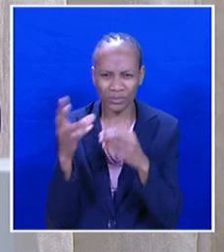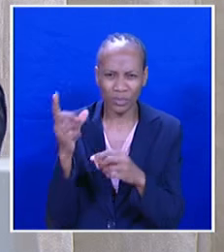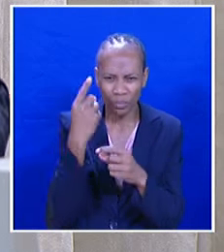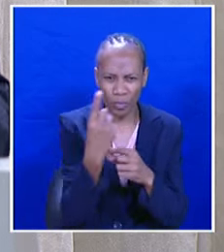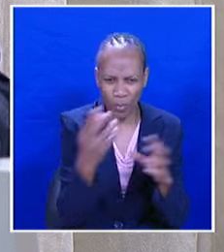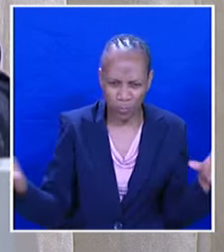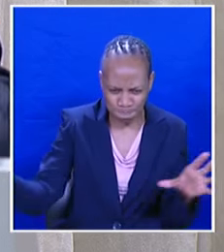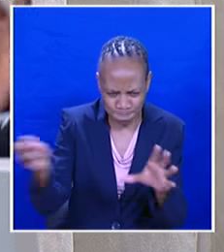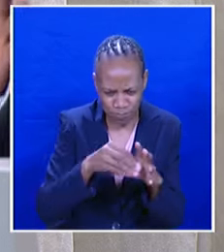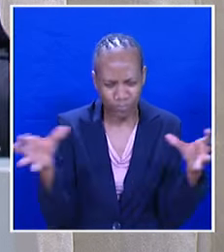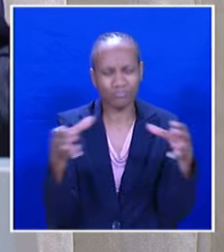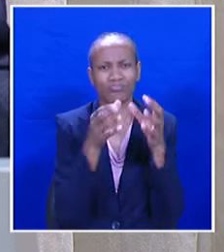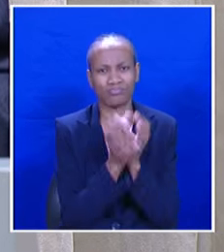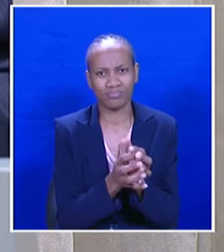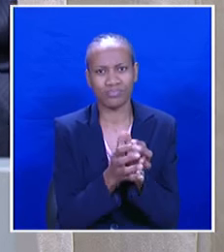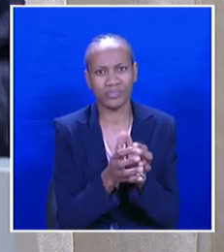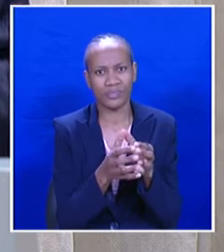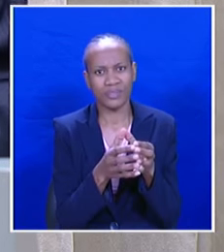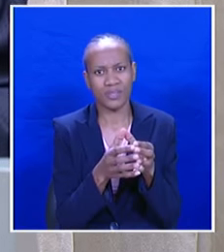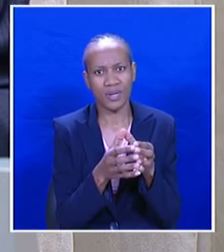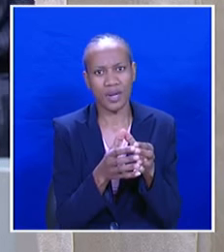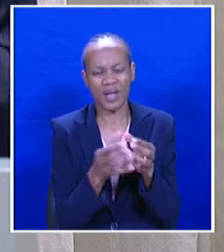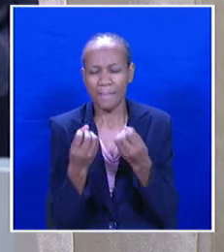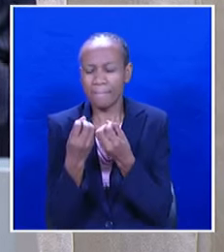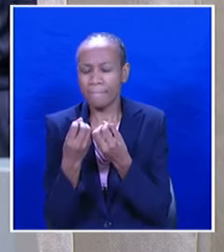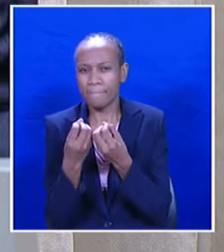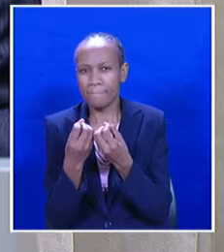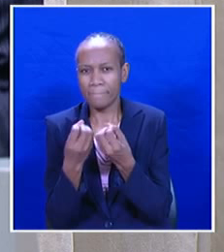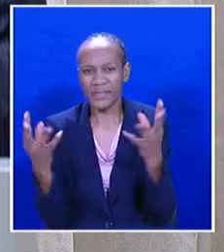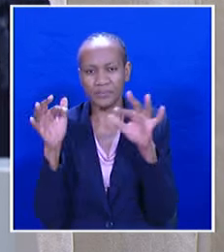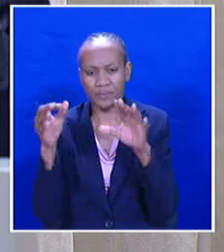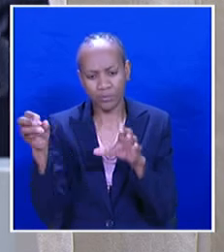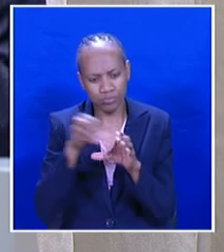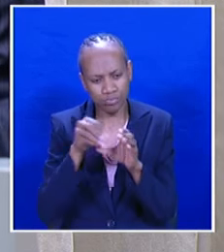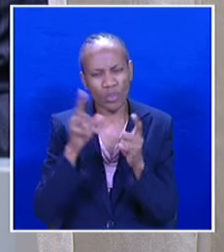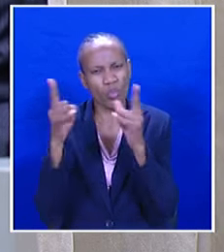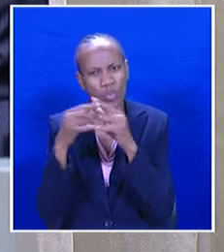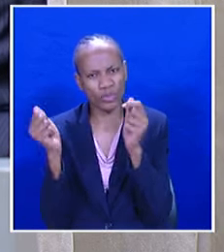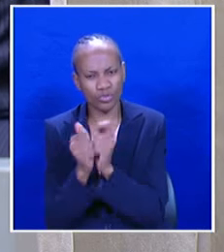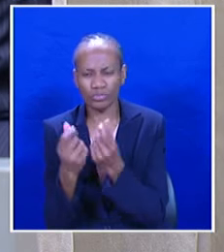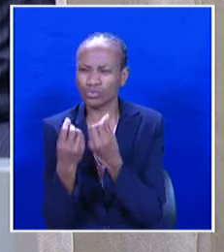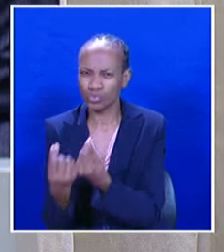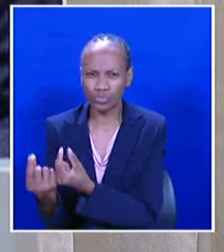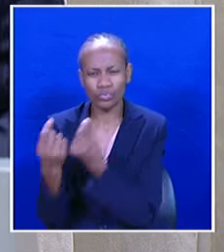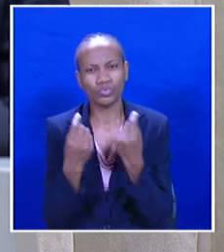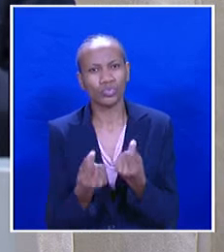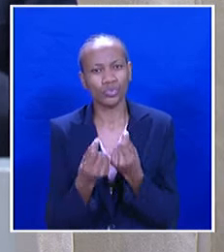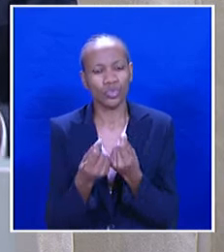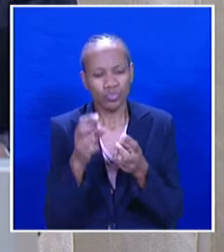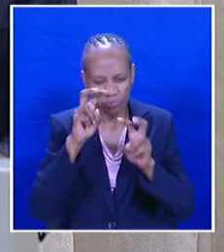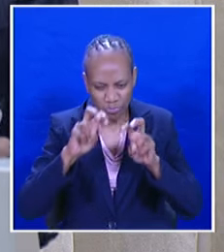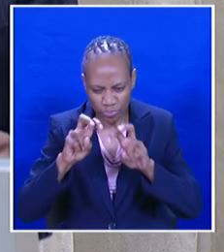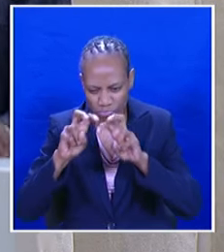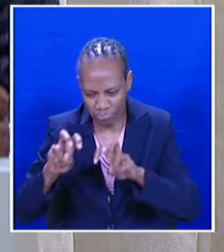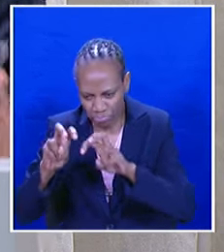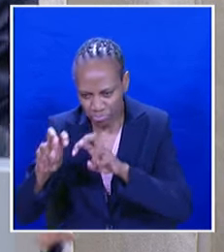over quite a number of days, been involved in workshops and looking very closely at what is involved